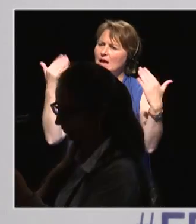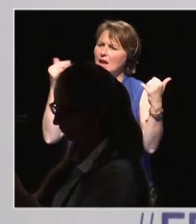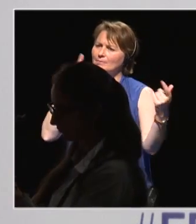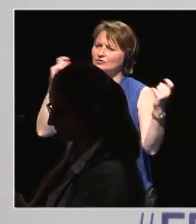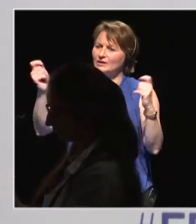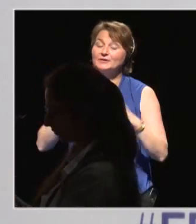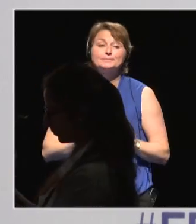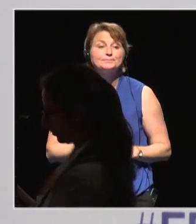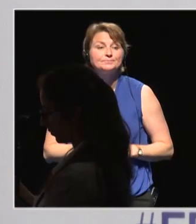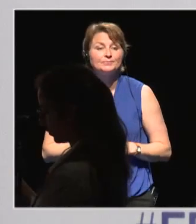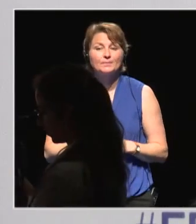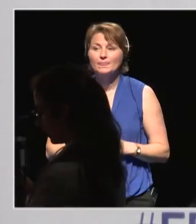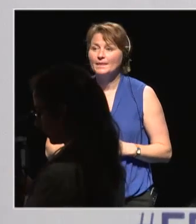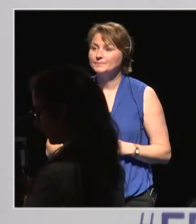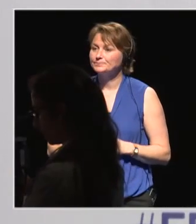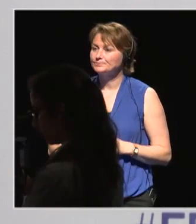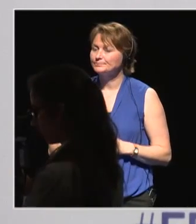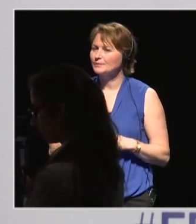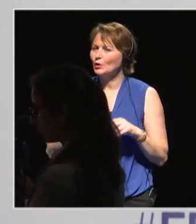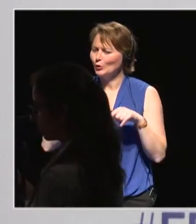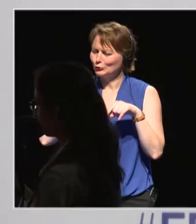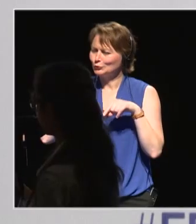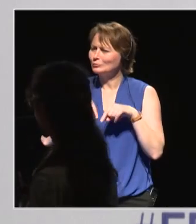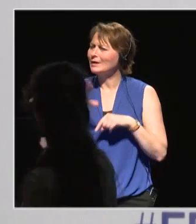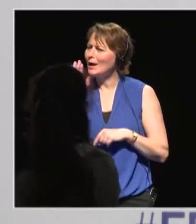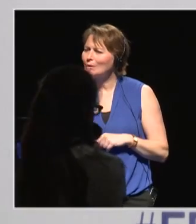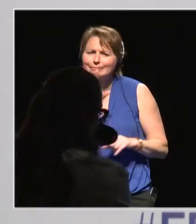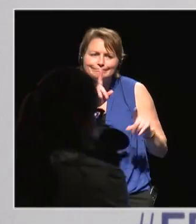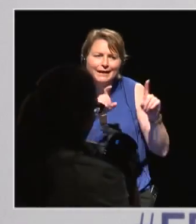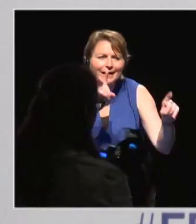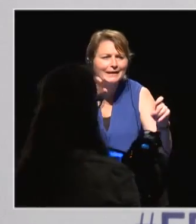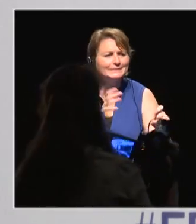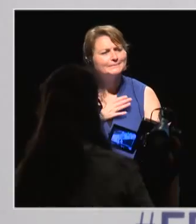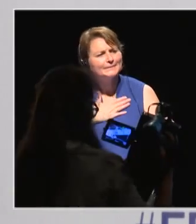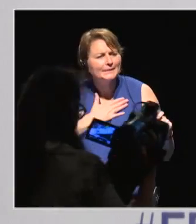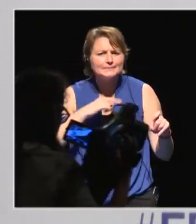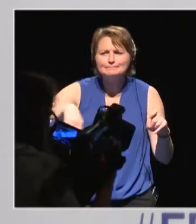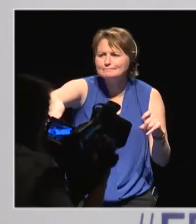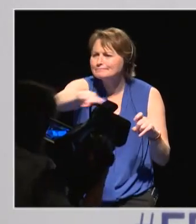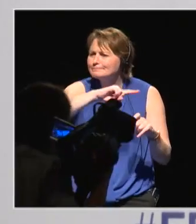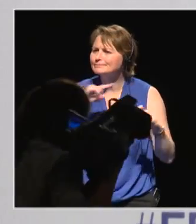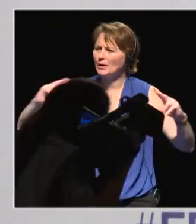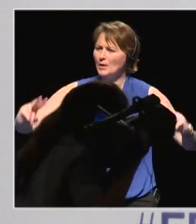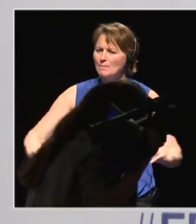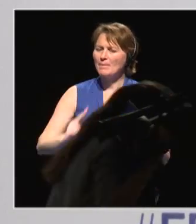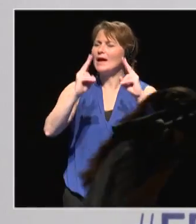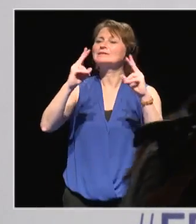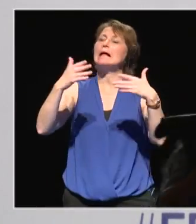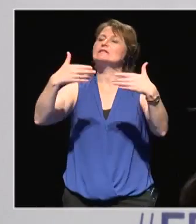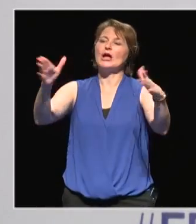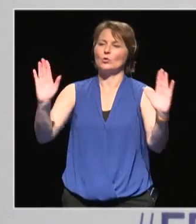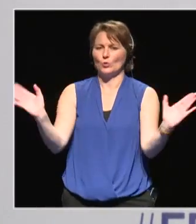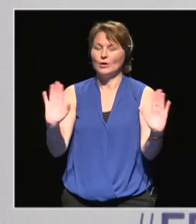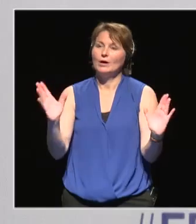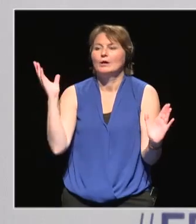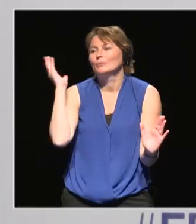In a second, I'm going to ask you to test the mood of the meeting, how you feel about Paris. Not in general, of course. Paris,